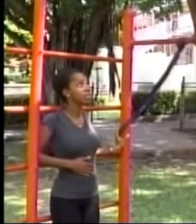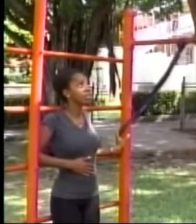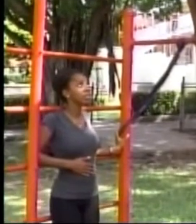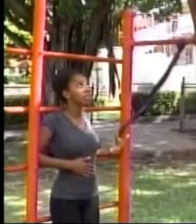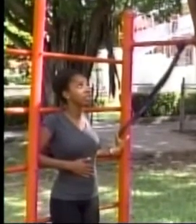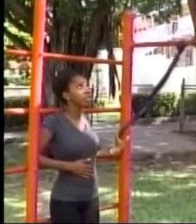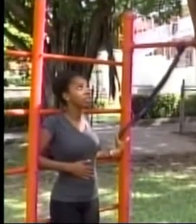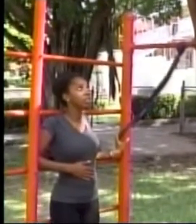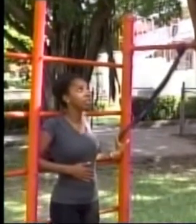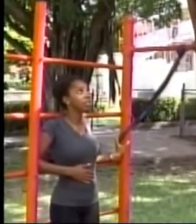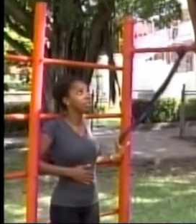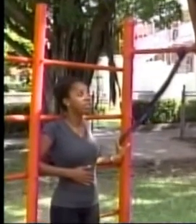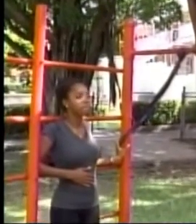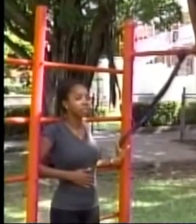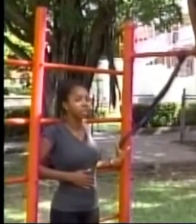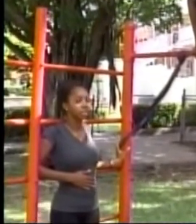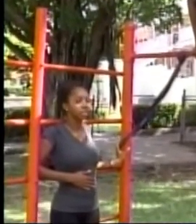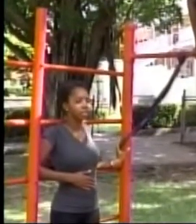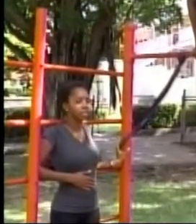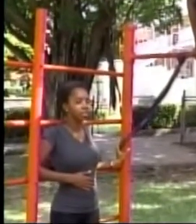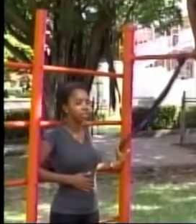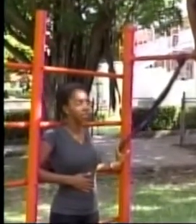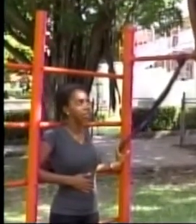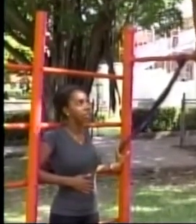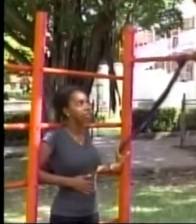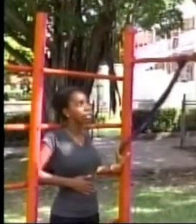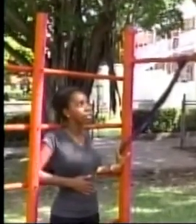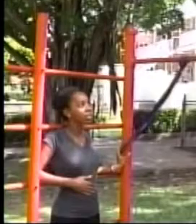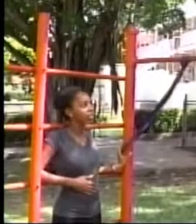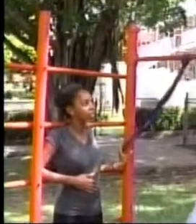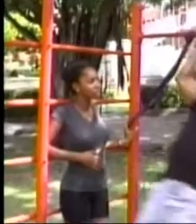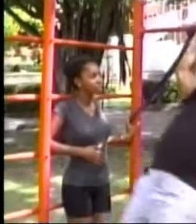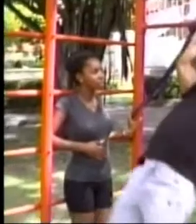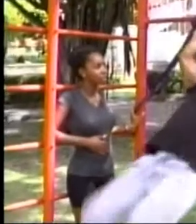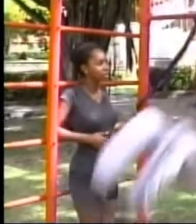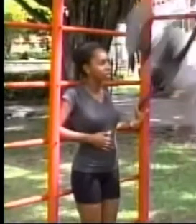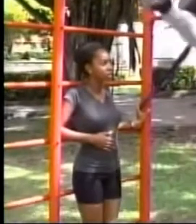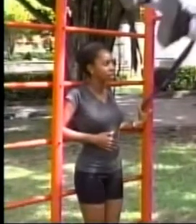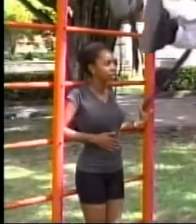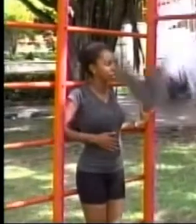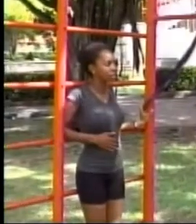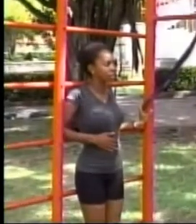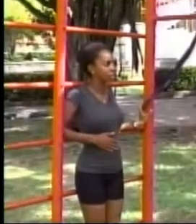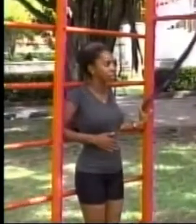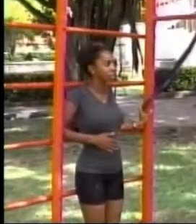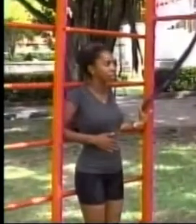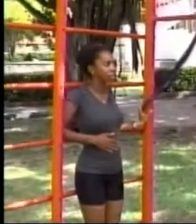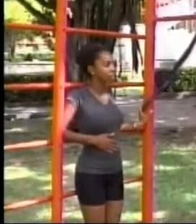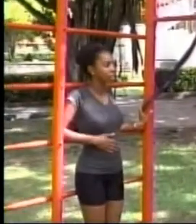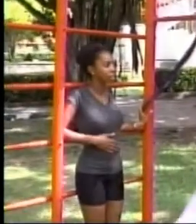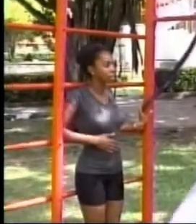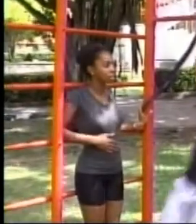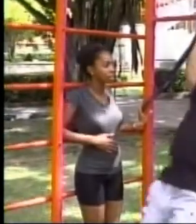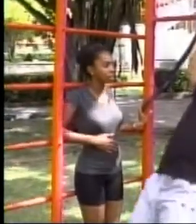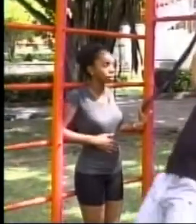Up, and I'll do one with the clock, which has a lot more kick, allows me to get some height.